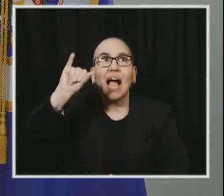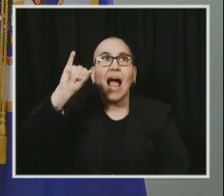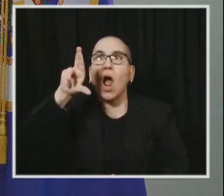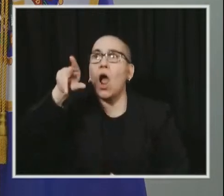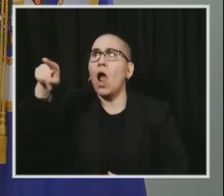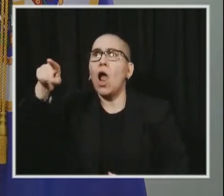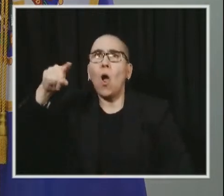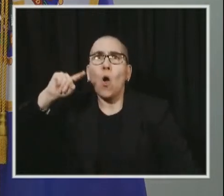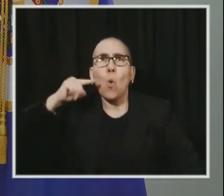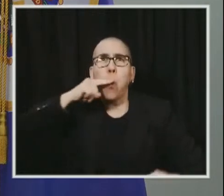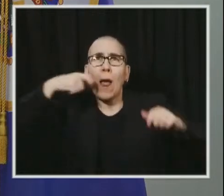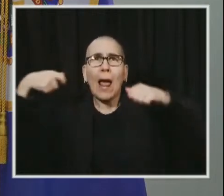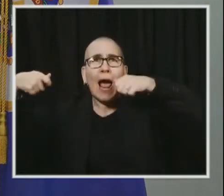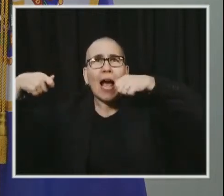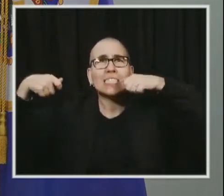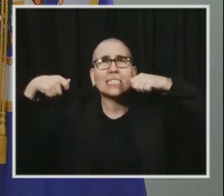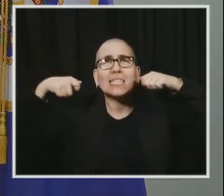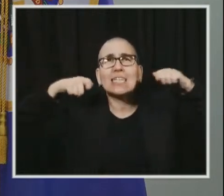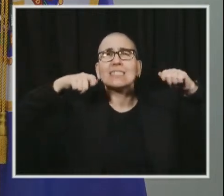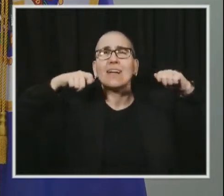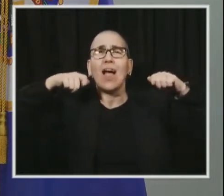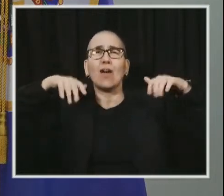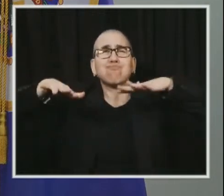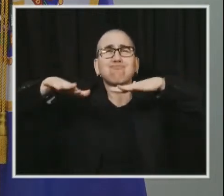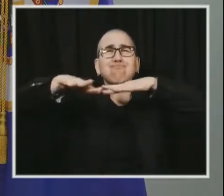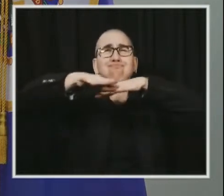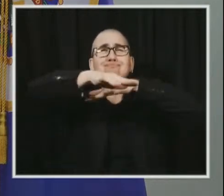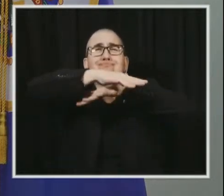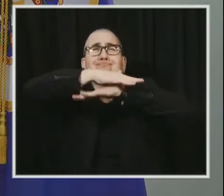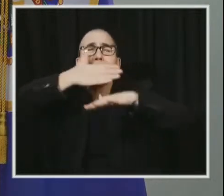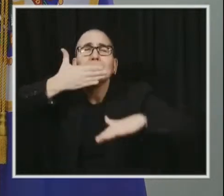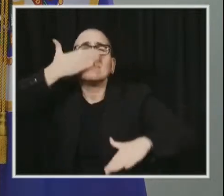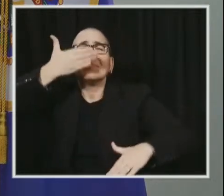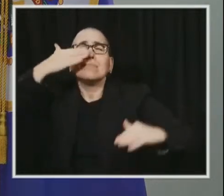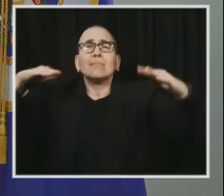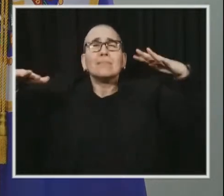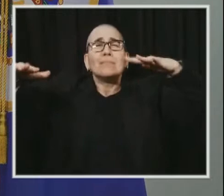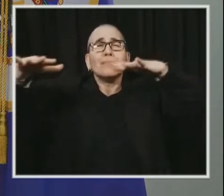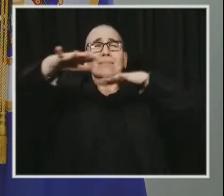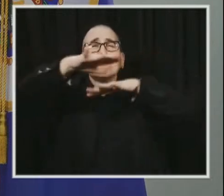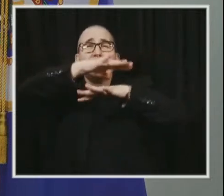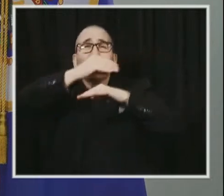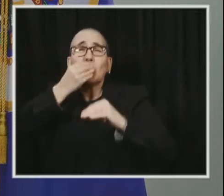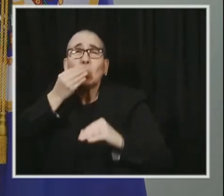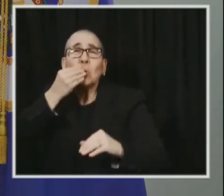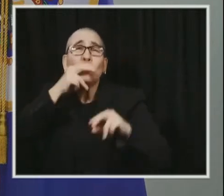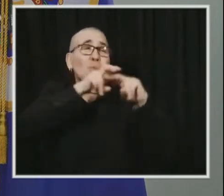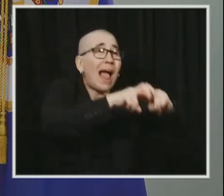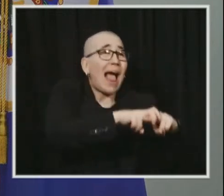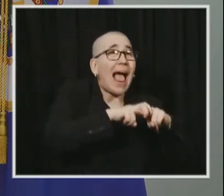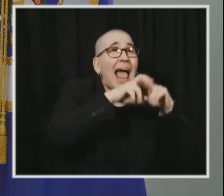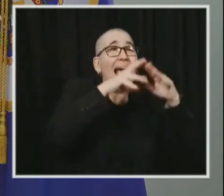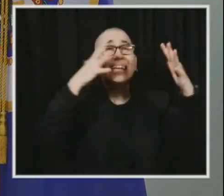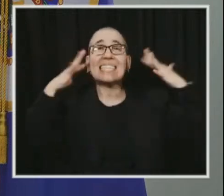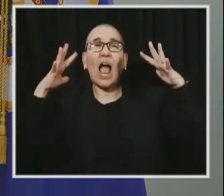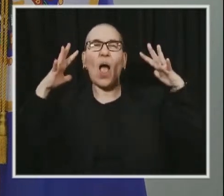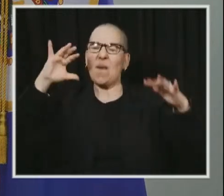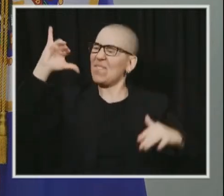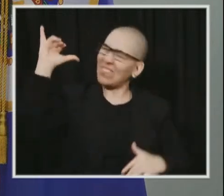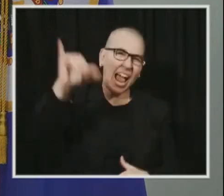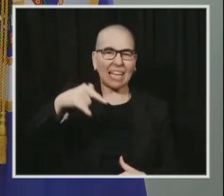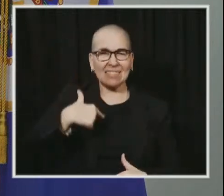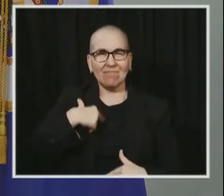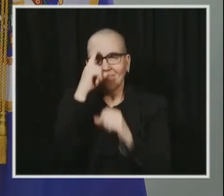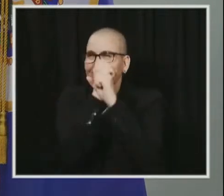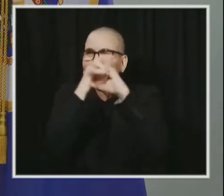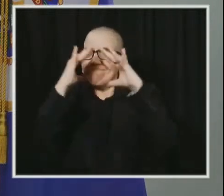That is within our reach. If we do things right, we continue to accelerate. That's the type of thing that we have to look forward to. And so I always look